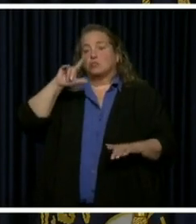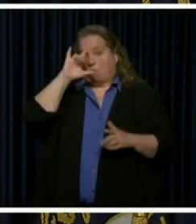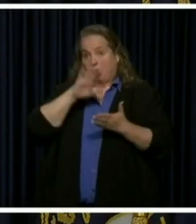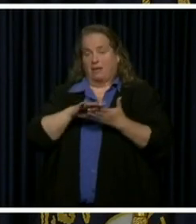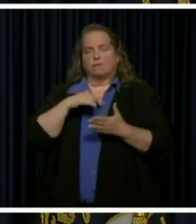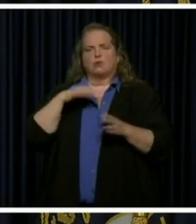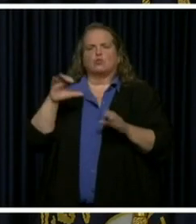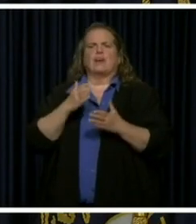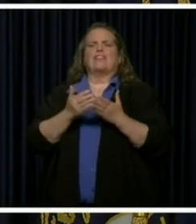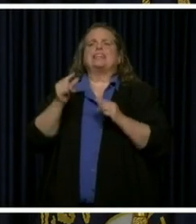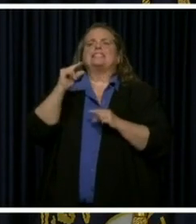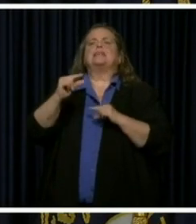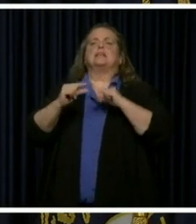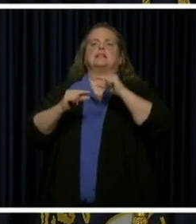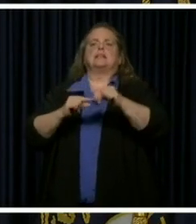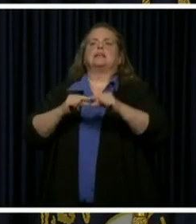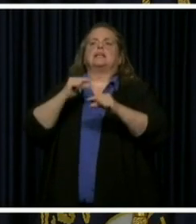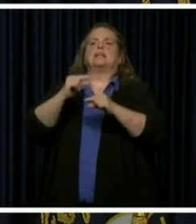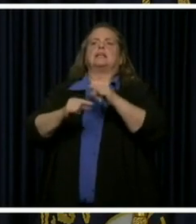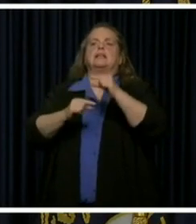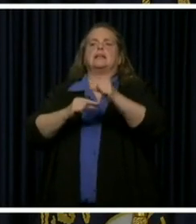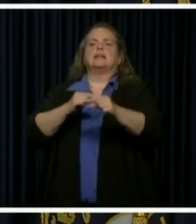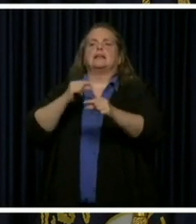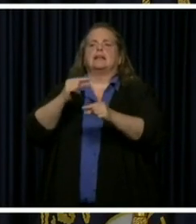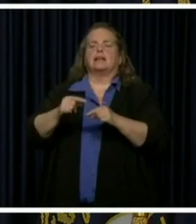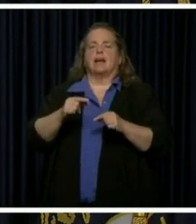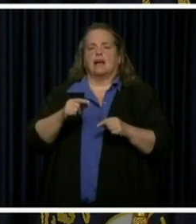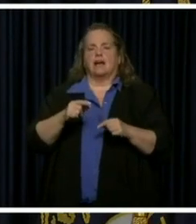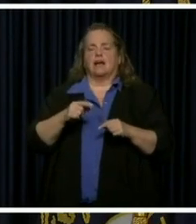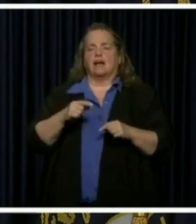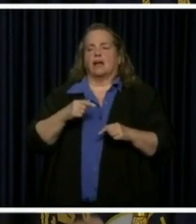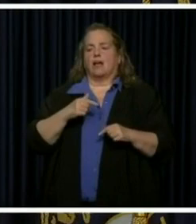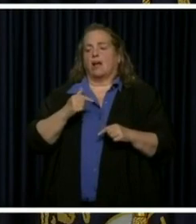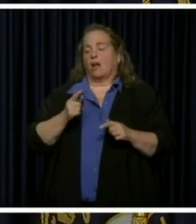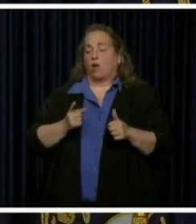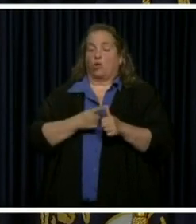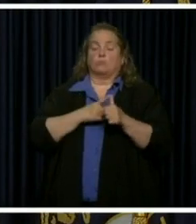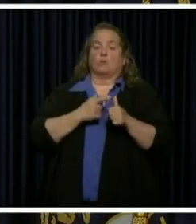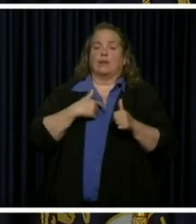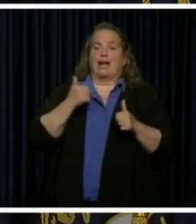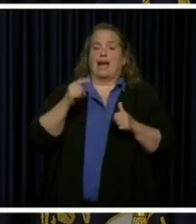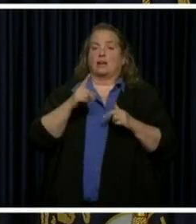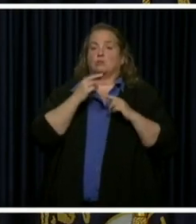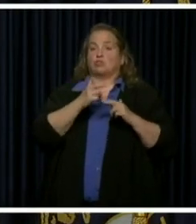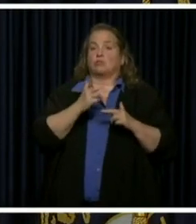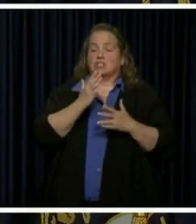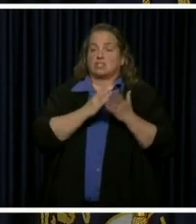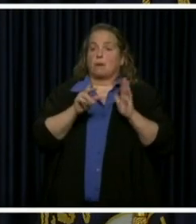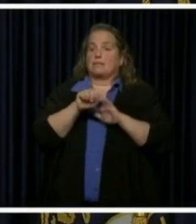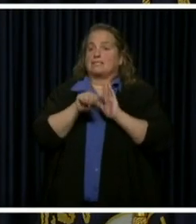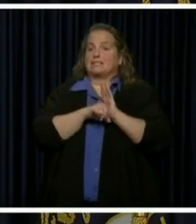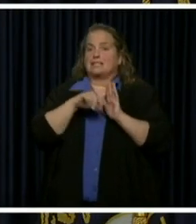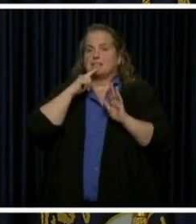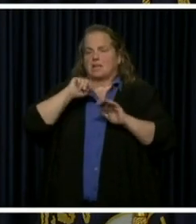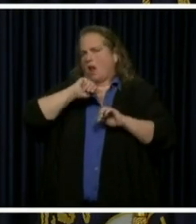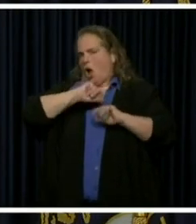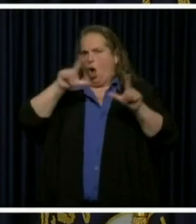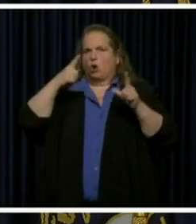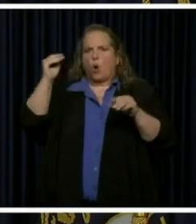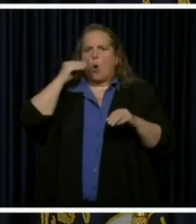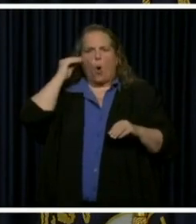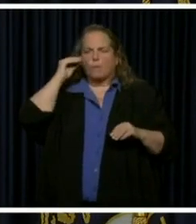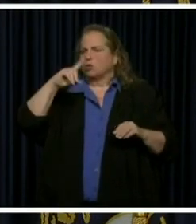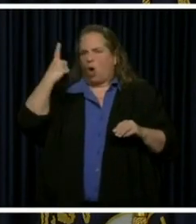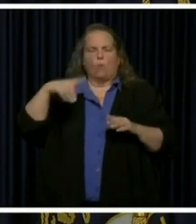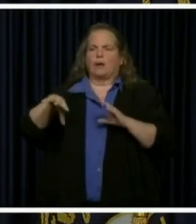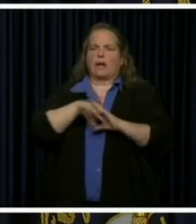gradually. It's the way we ultimately had our restrictions. Some states said, everybody go home, and nobody come out, and they did